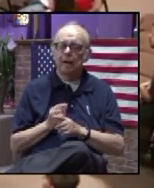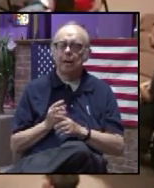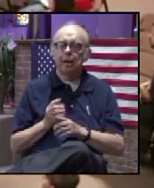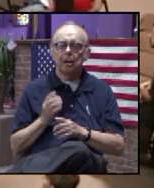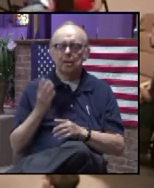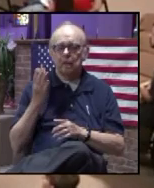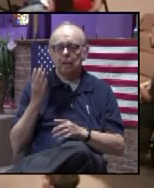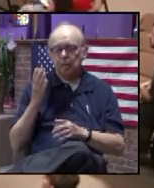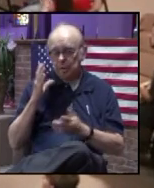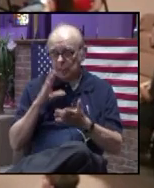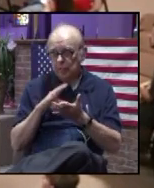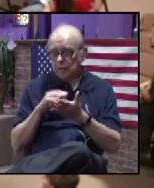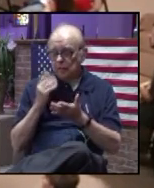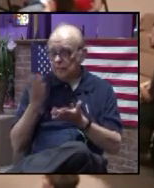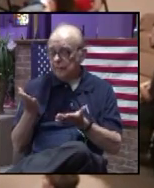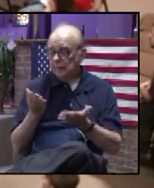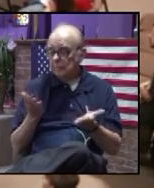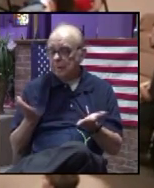What did you learn out of there?